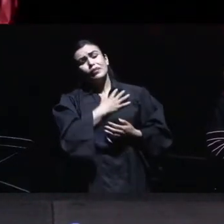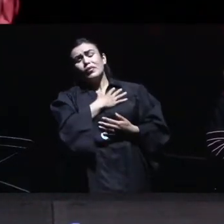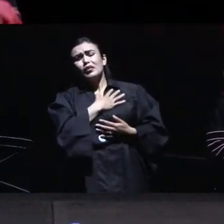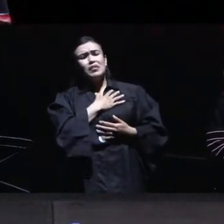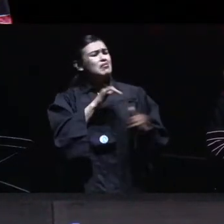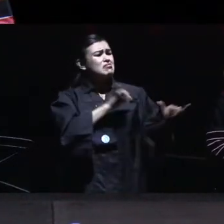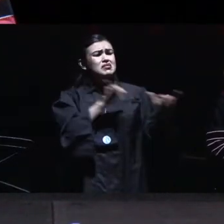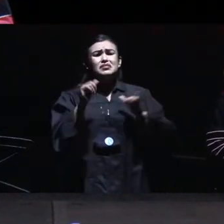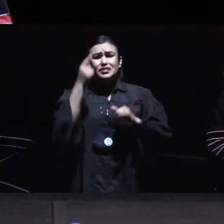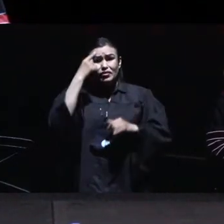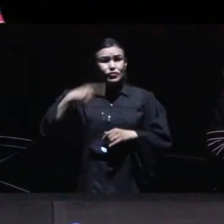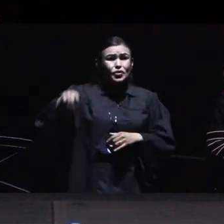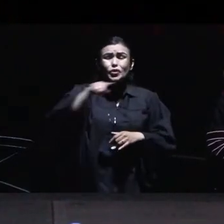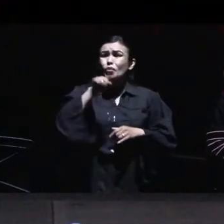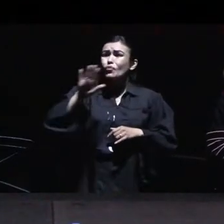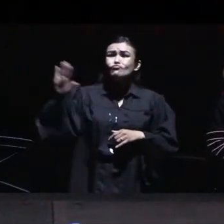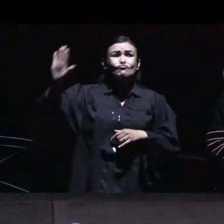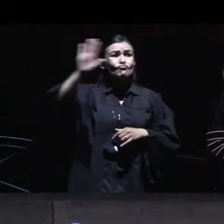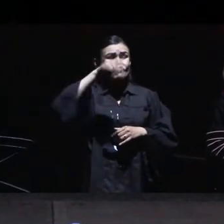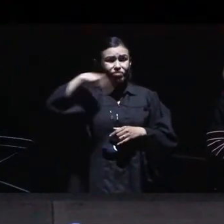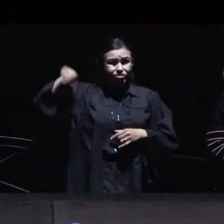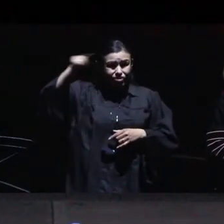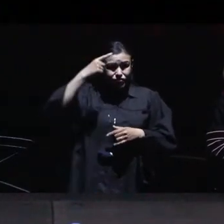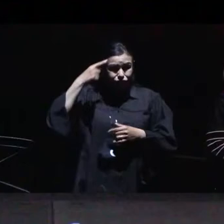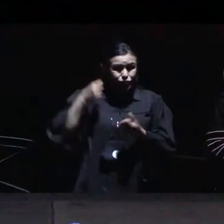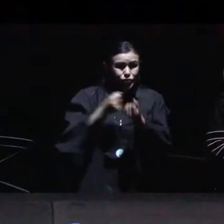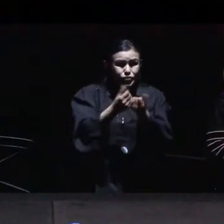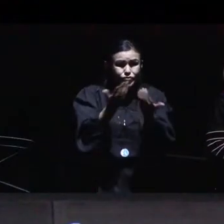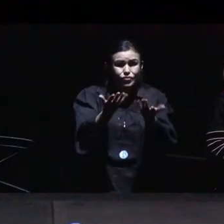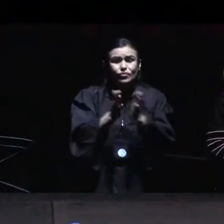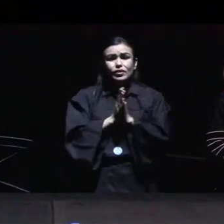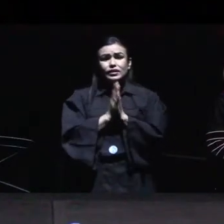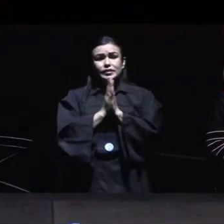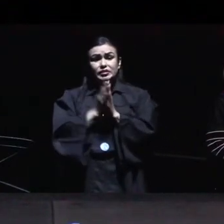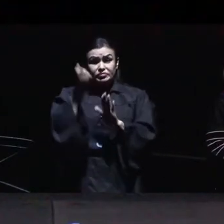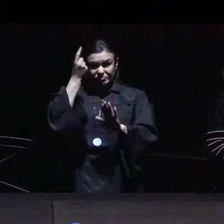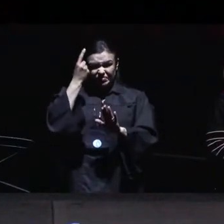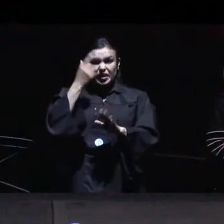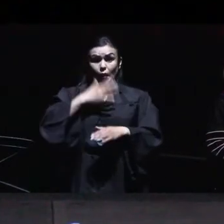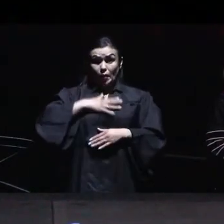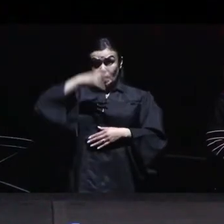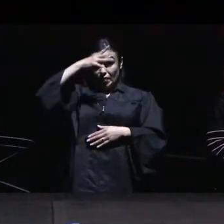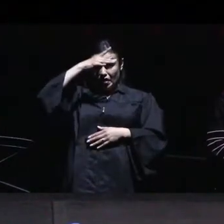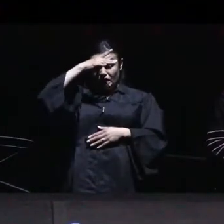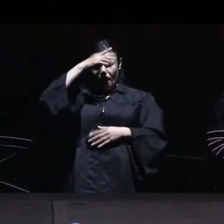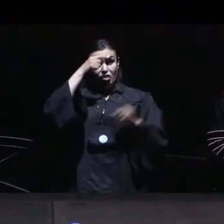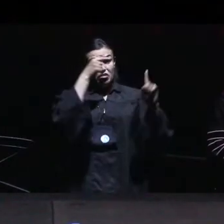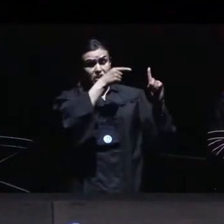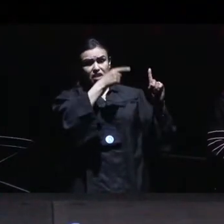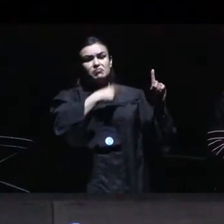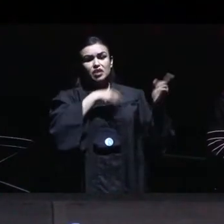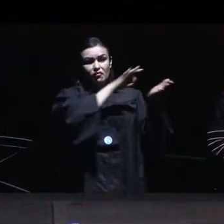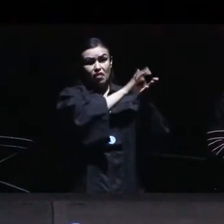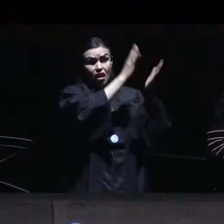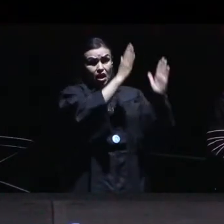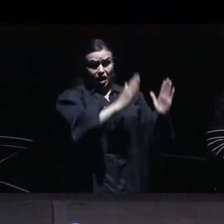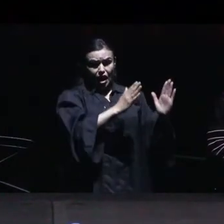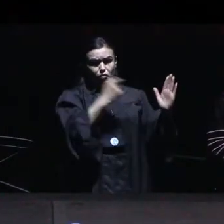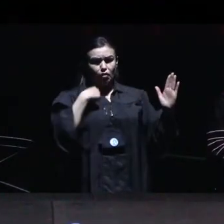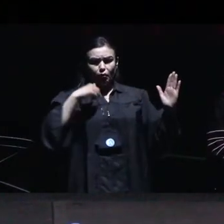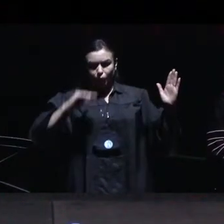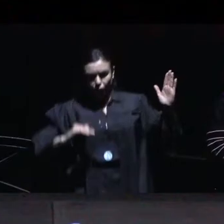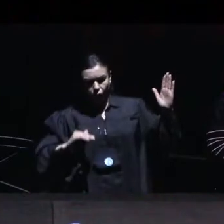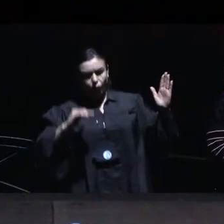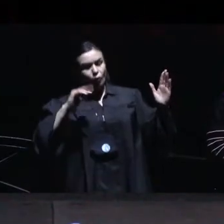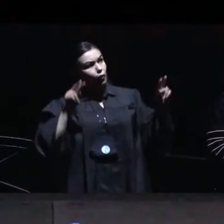else around here for all of you. So growing up, my father was an accountant, and so he thought that I would be following his